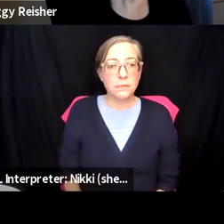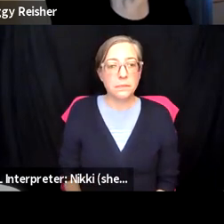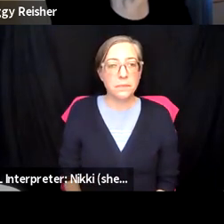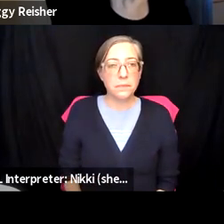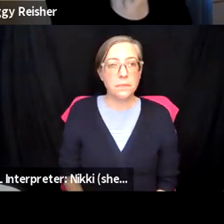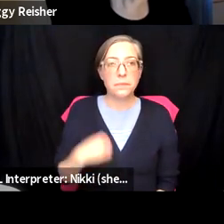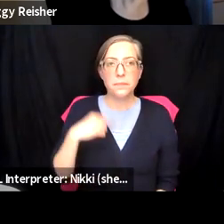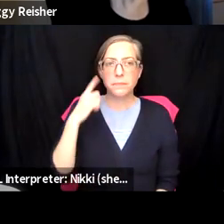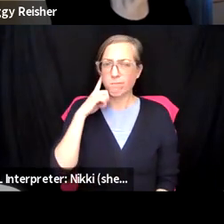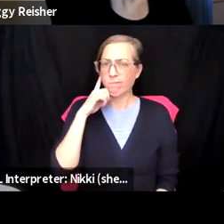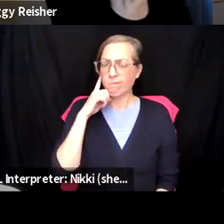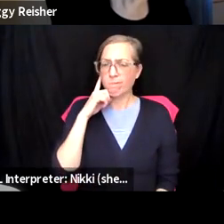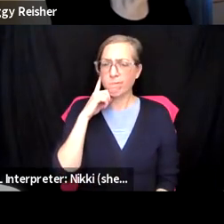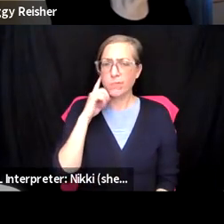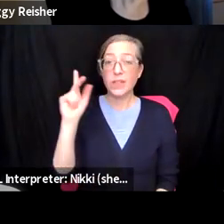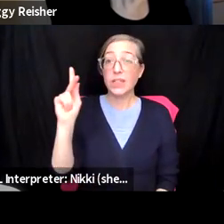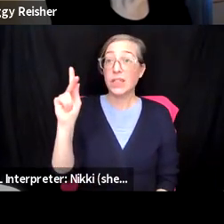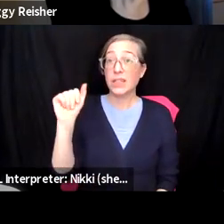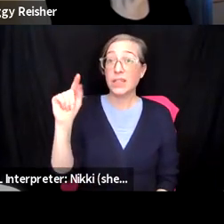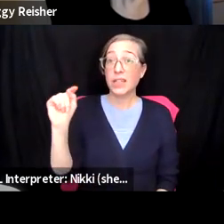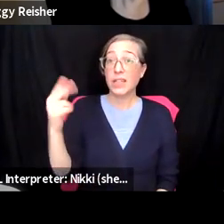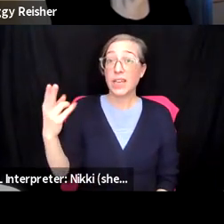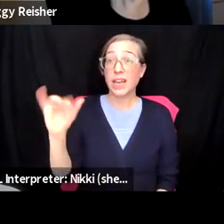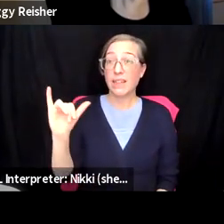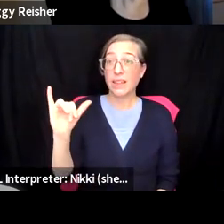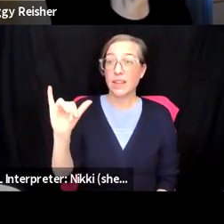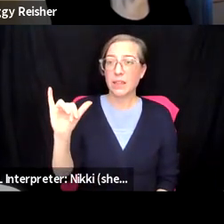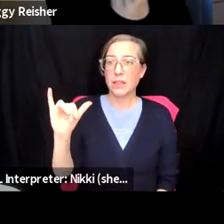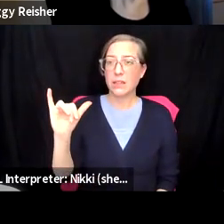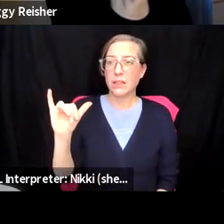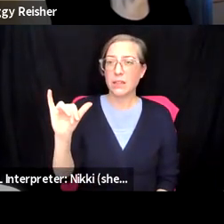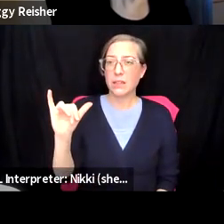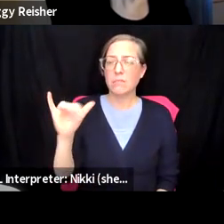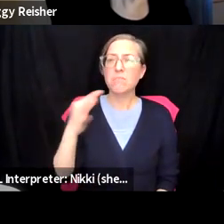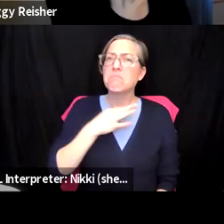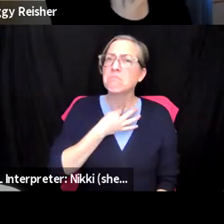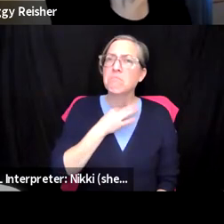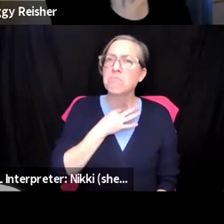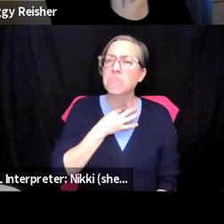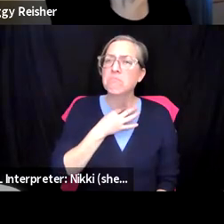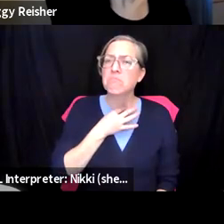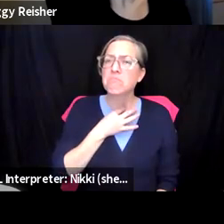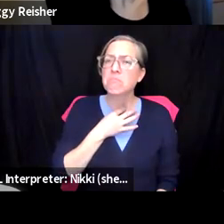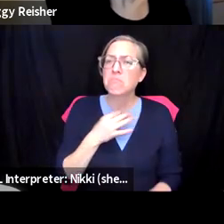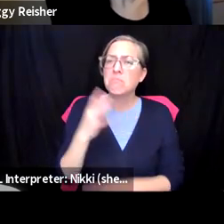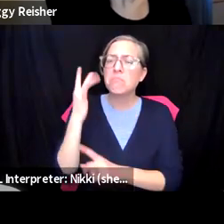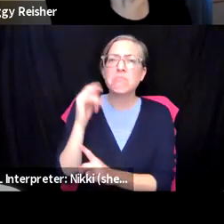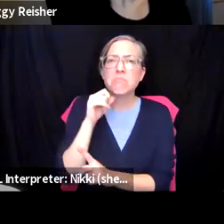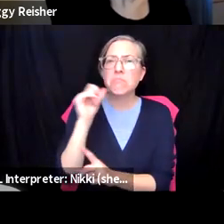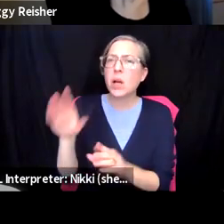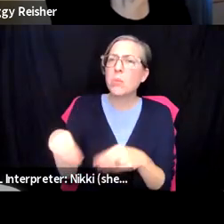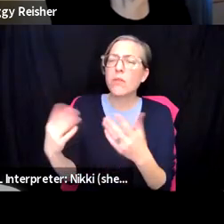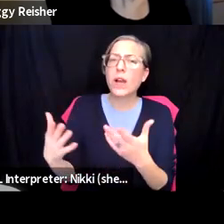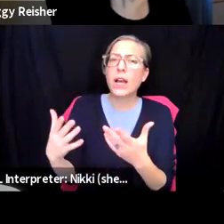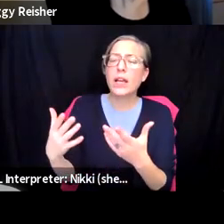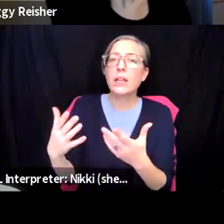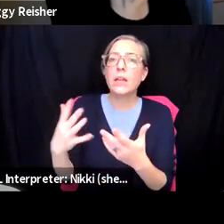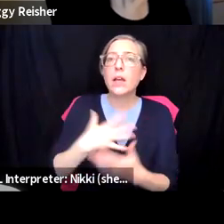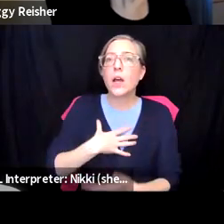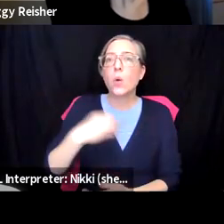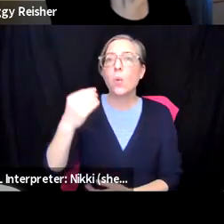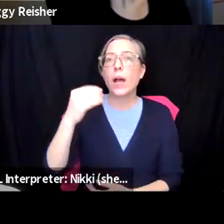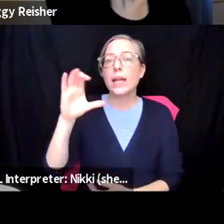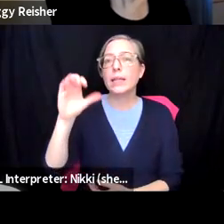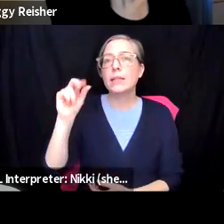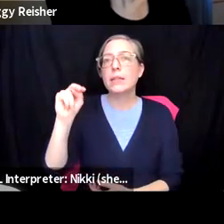Kathy, is there quickly a reason that you don't provide the white cane use, or does that go through the Commission